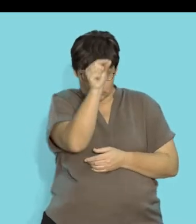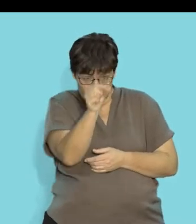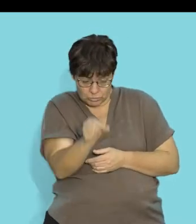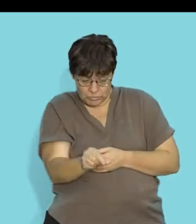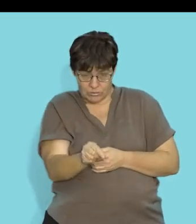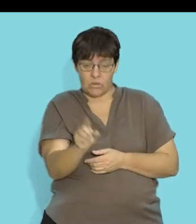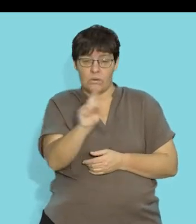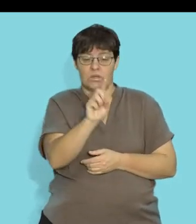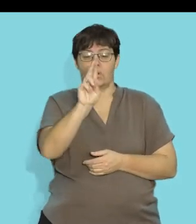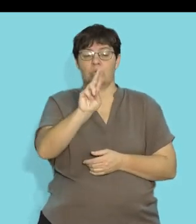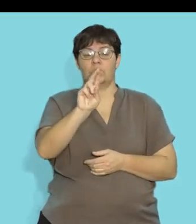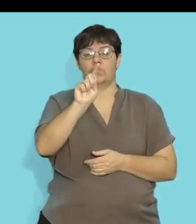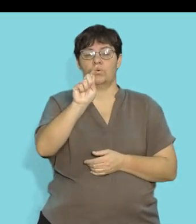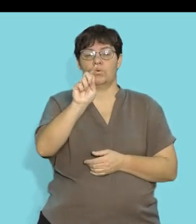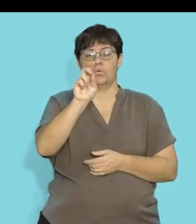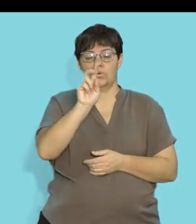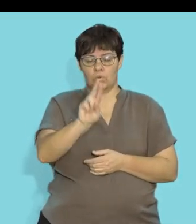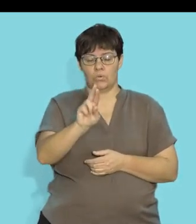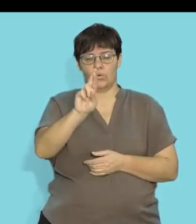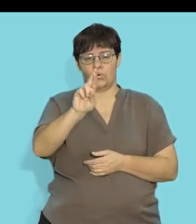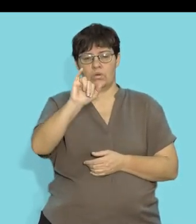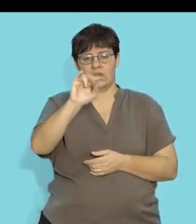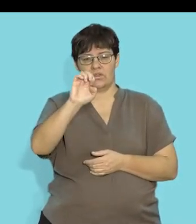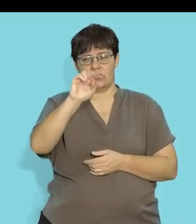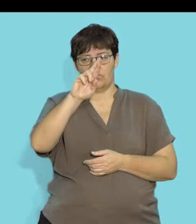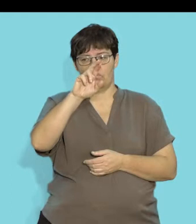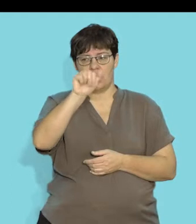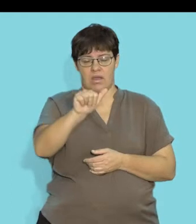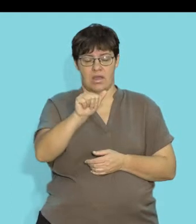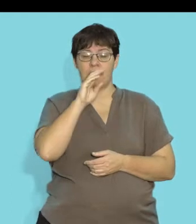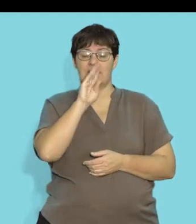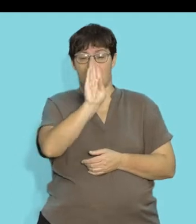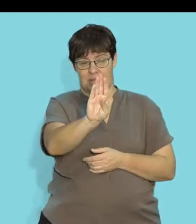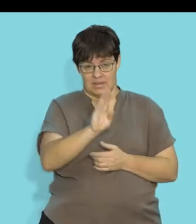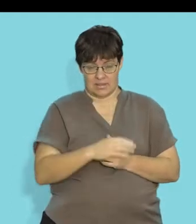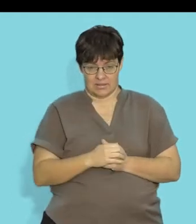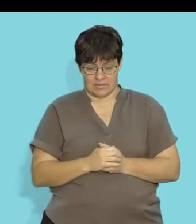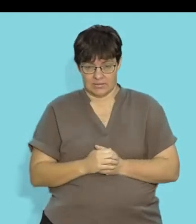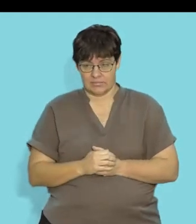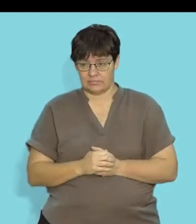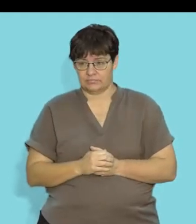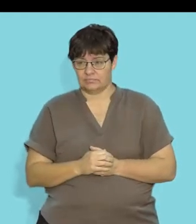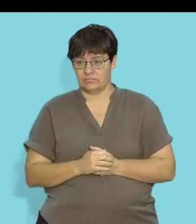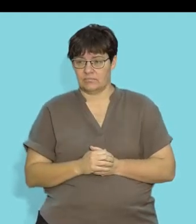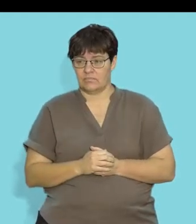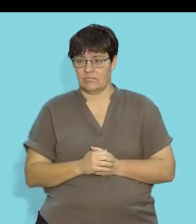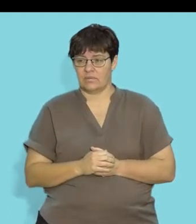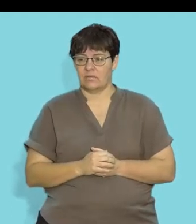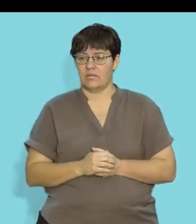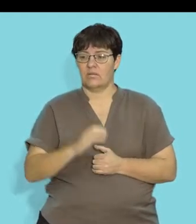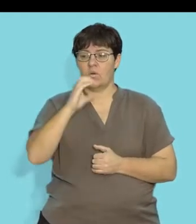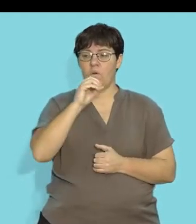is the urethra. So the answer there is B. Okay. The next question. Where